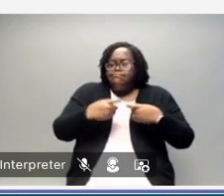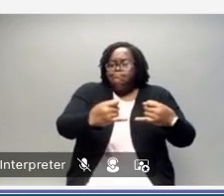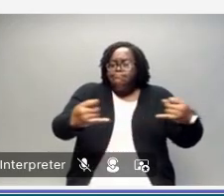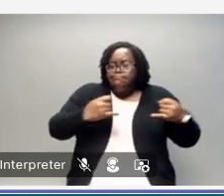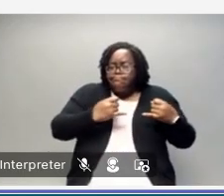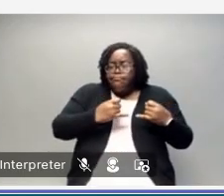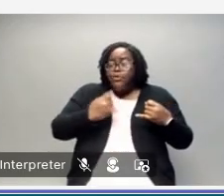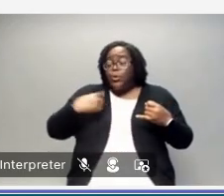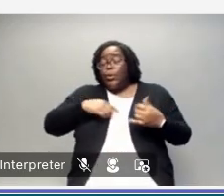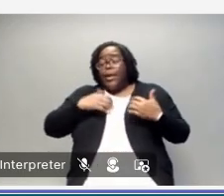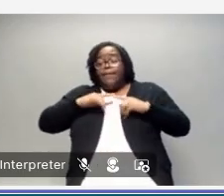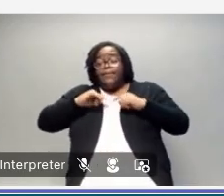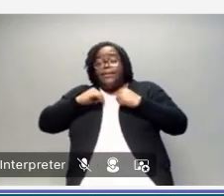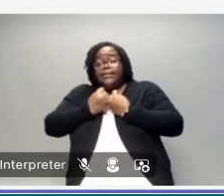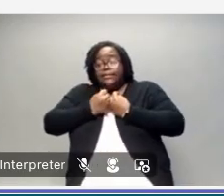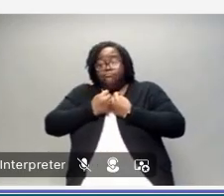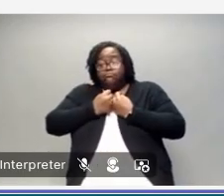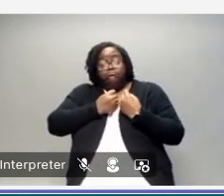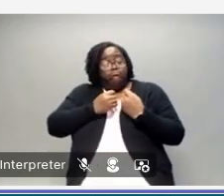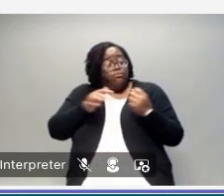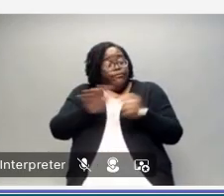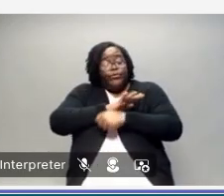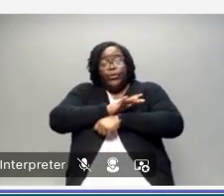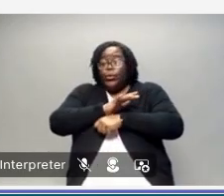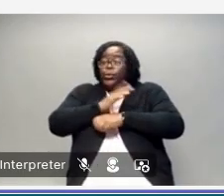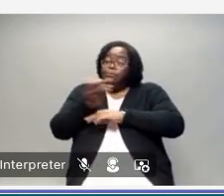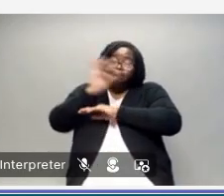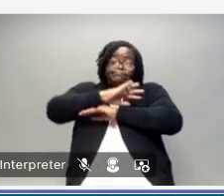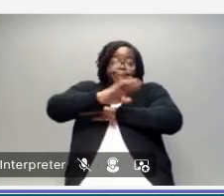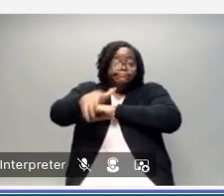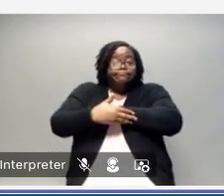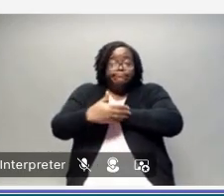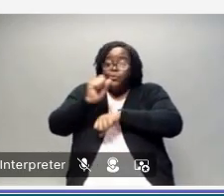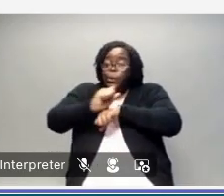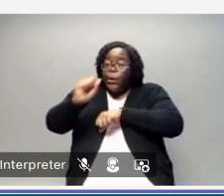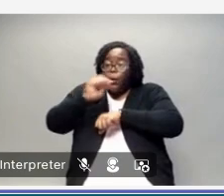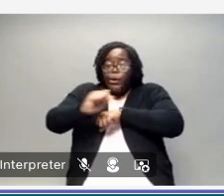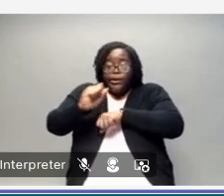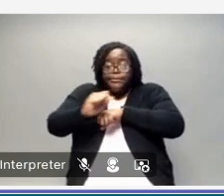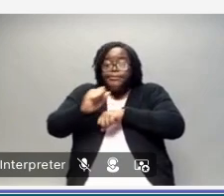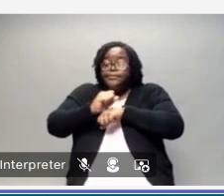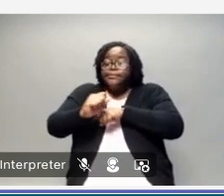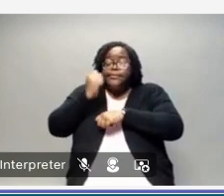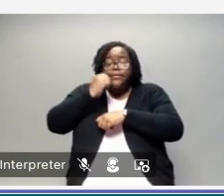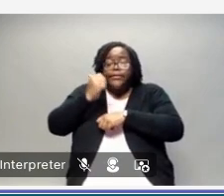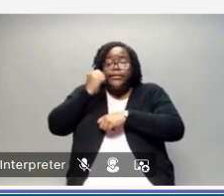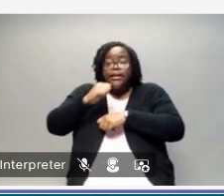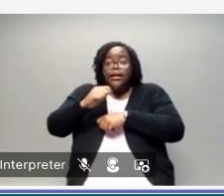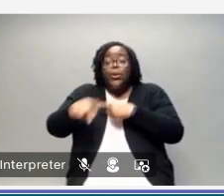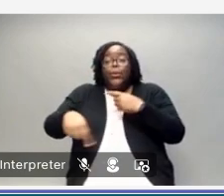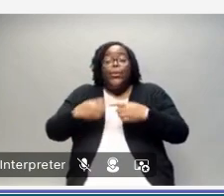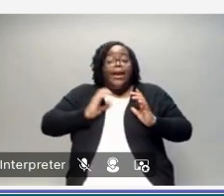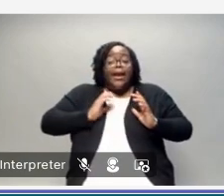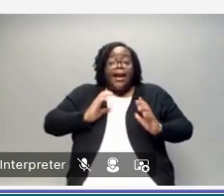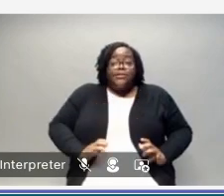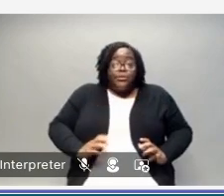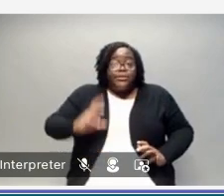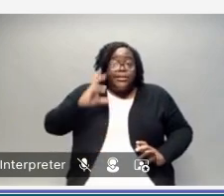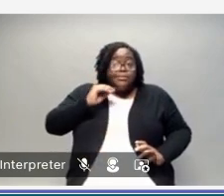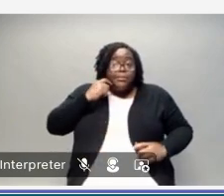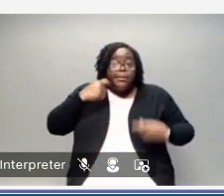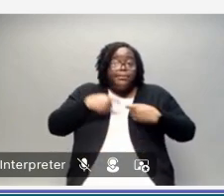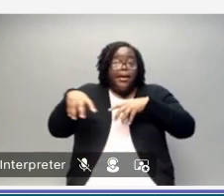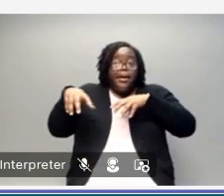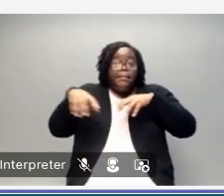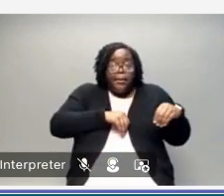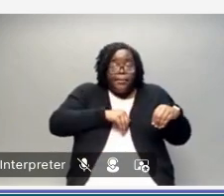team and they're working around the clock. And when there are customers who are de-energized, they're sitting 24/7 looking